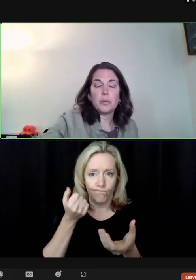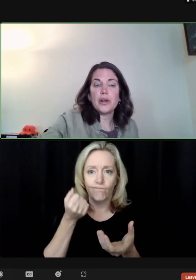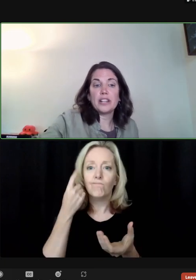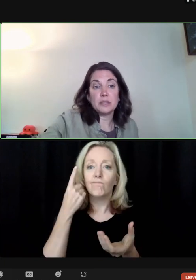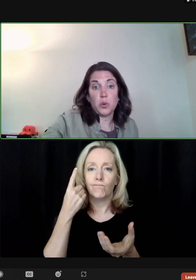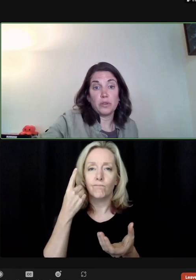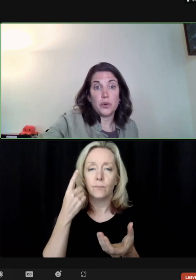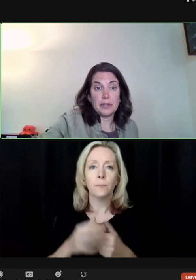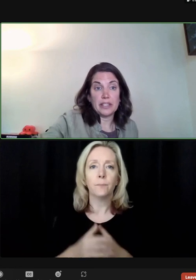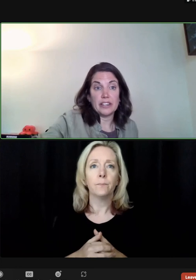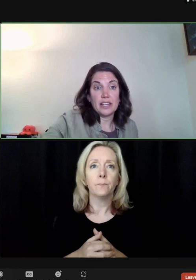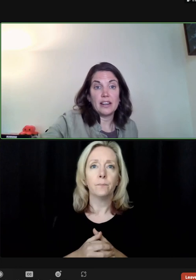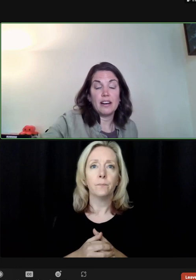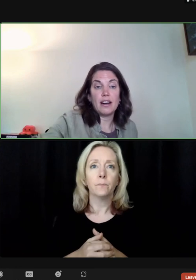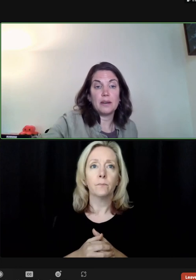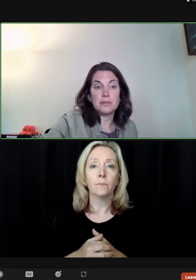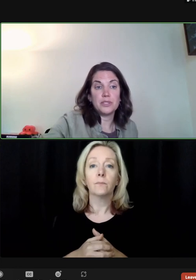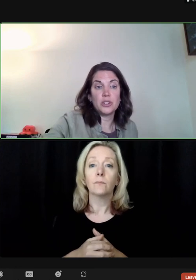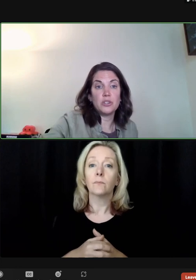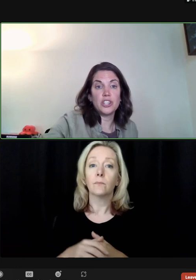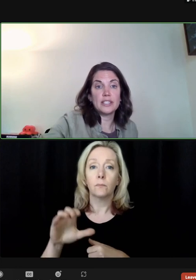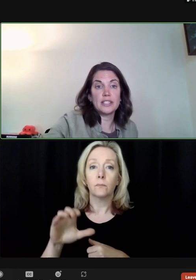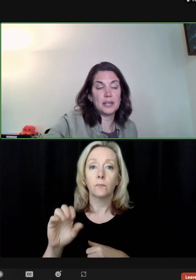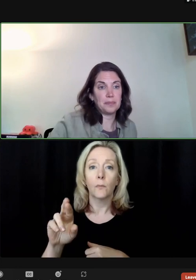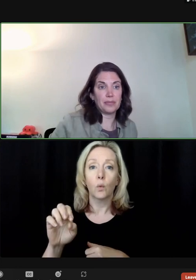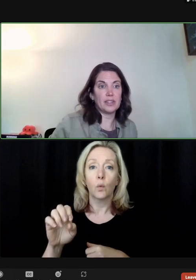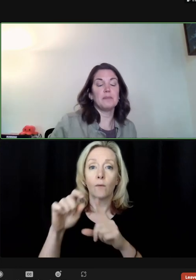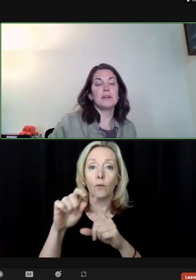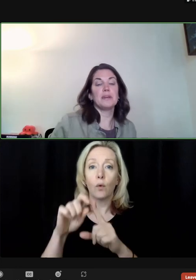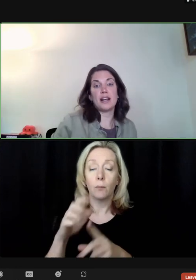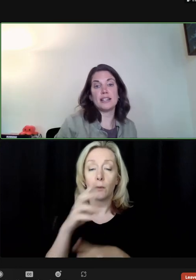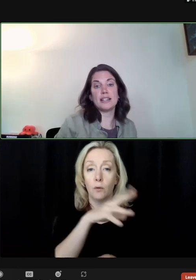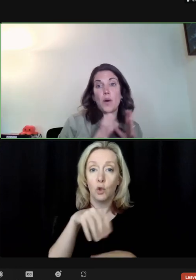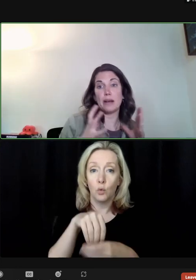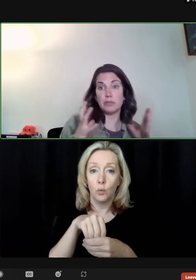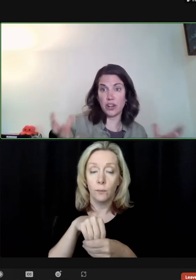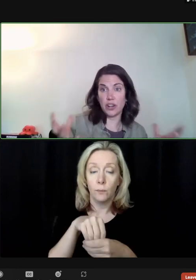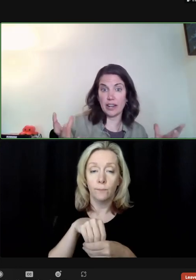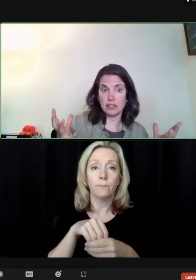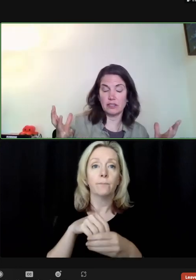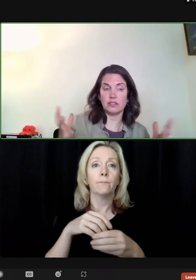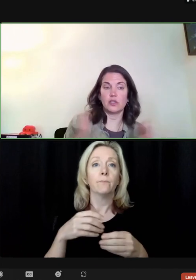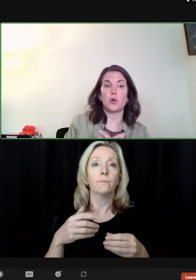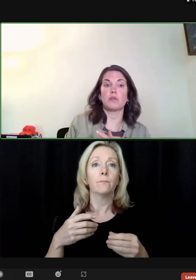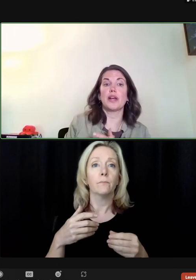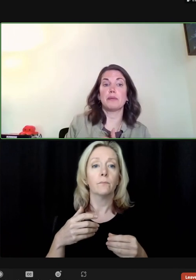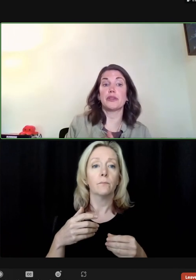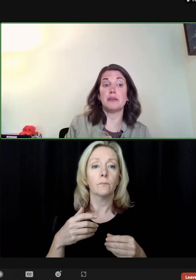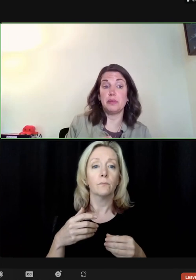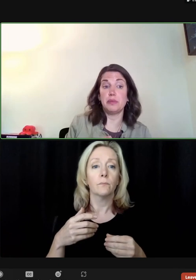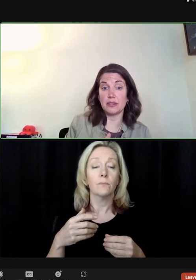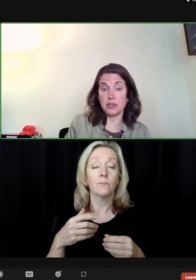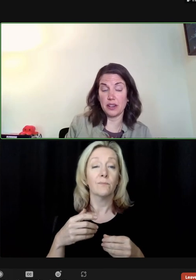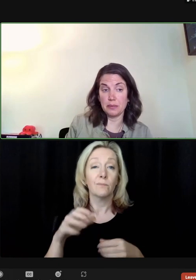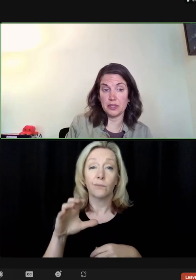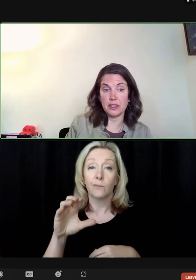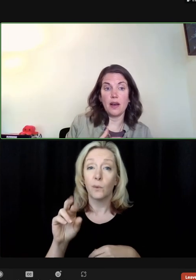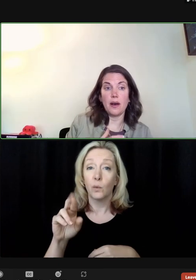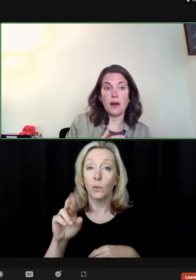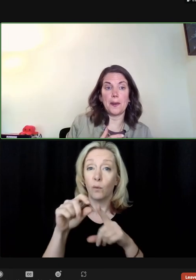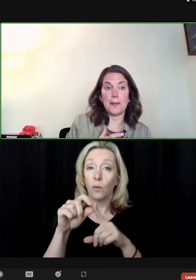And then incorporating some core vocabulary. So just keeping in mind how abstract core vocabulary can